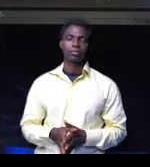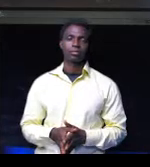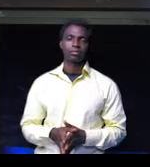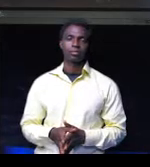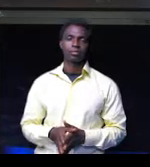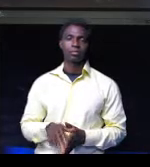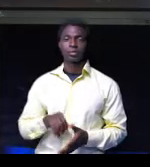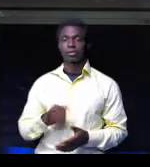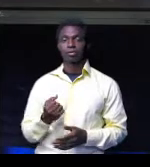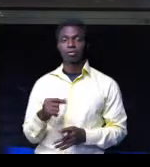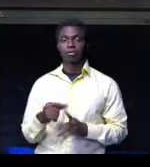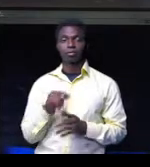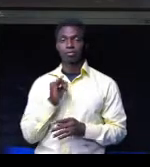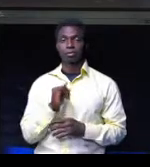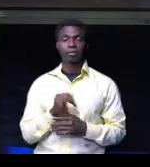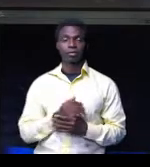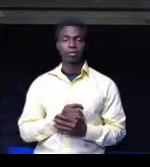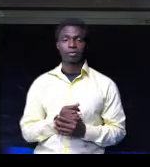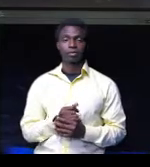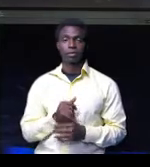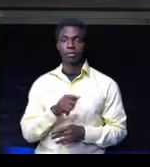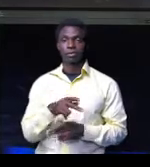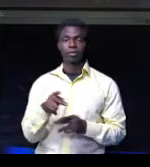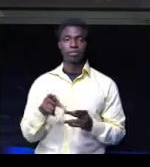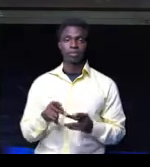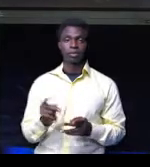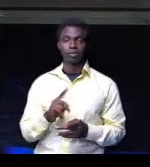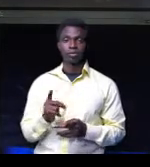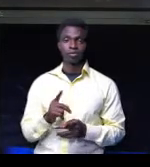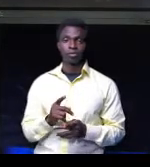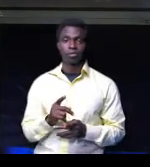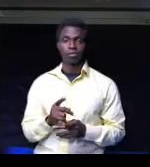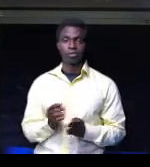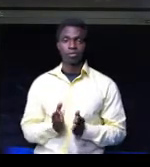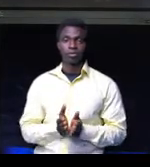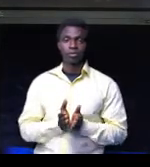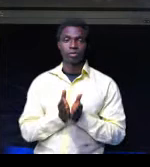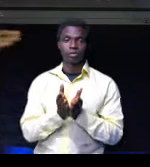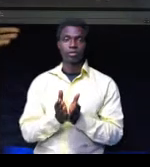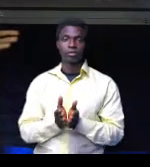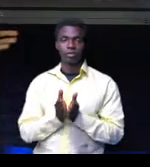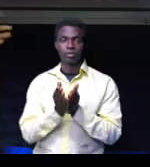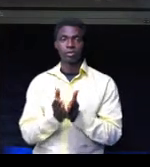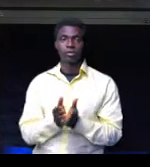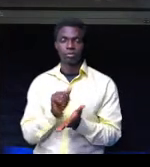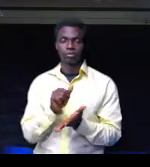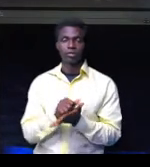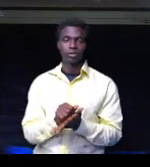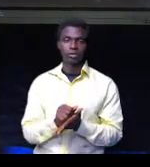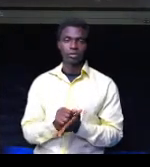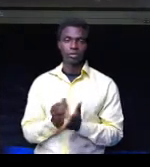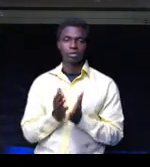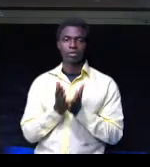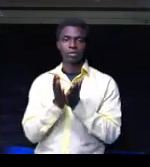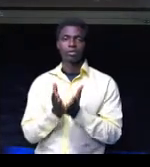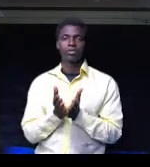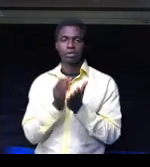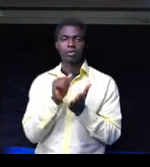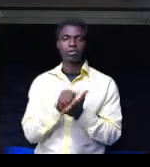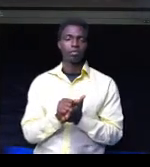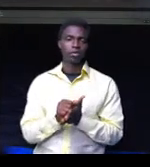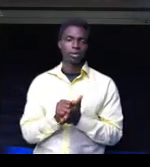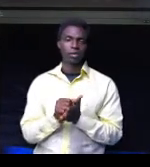Tambourine. Then another word is a place where ships are parked, like the harbor. It is called